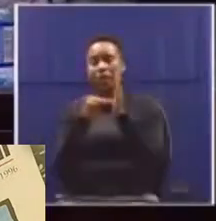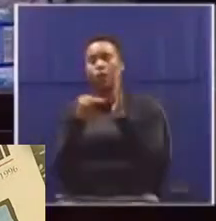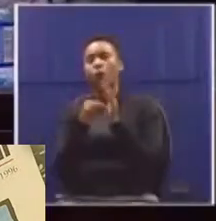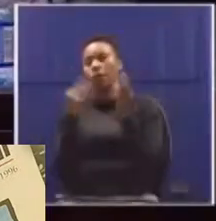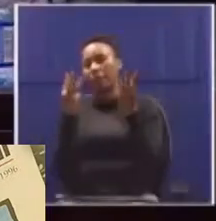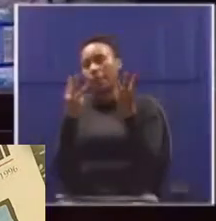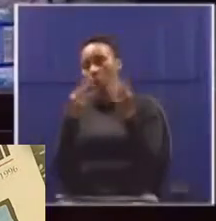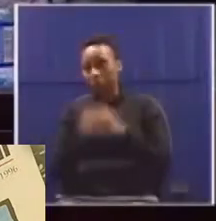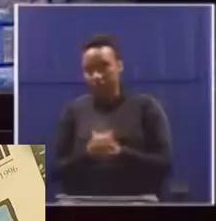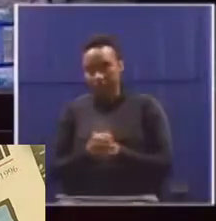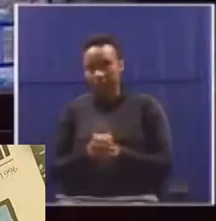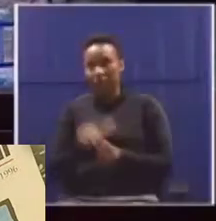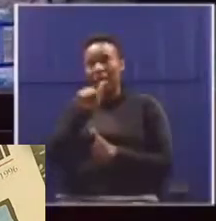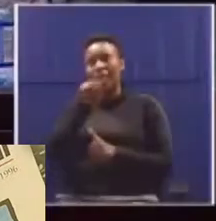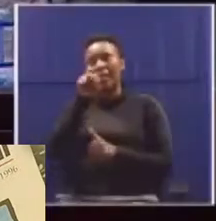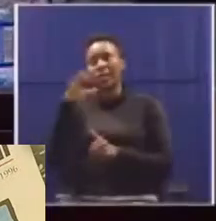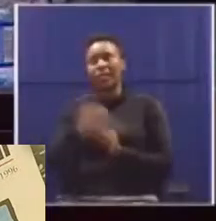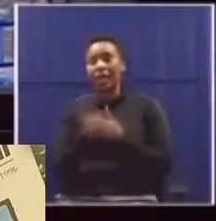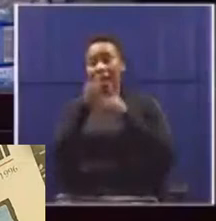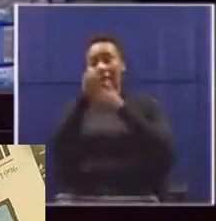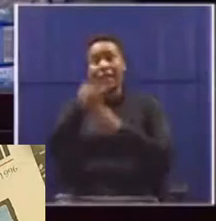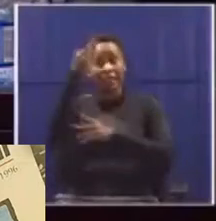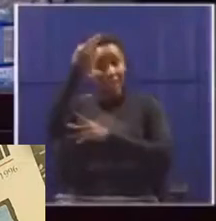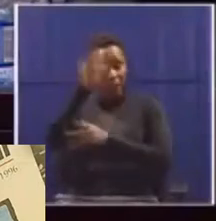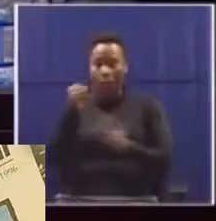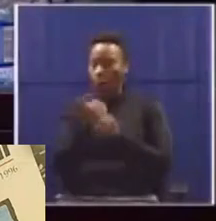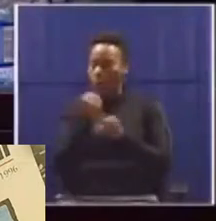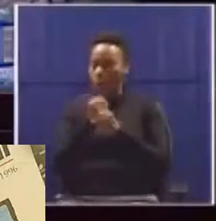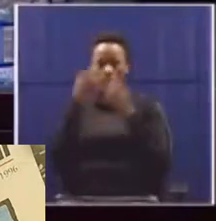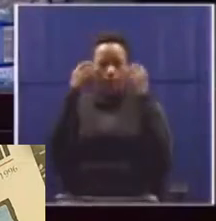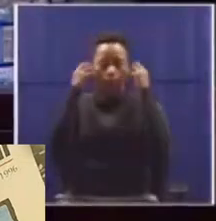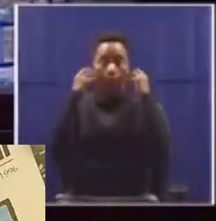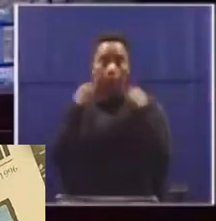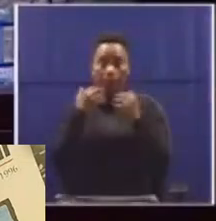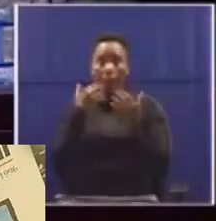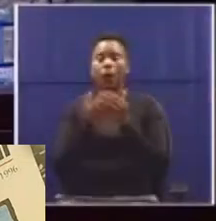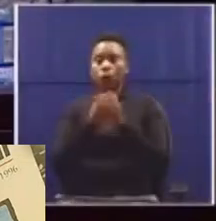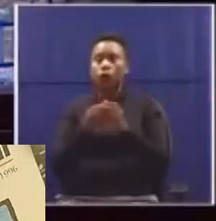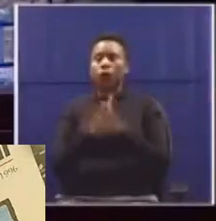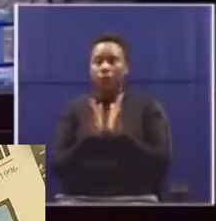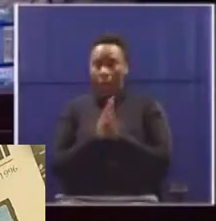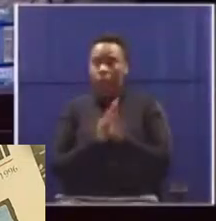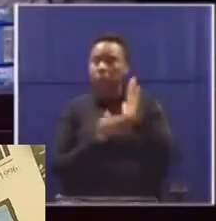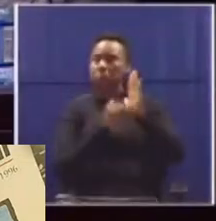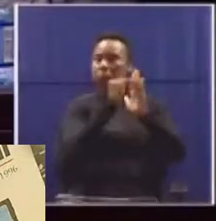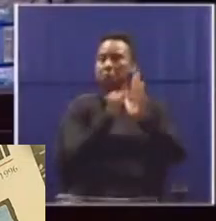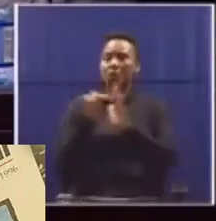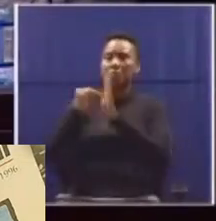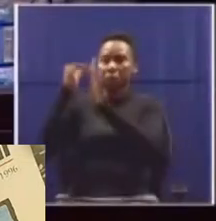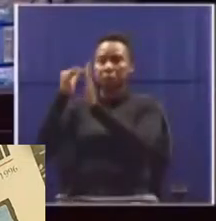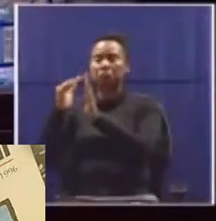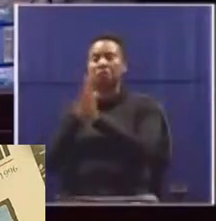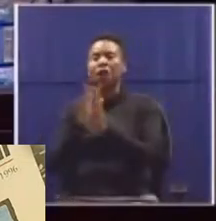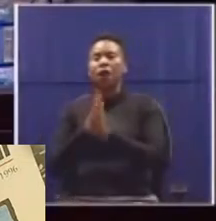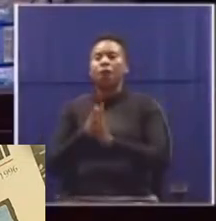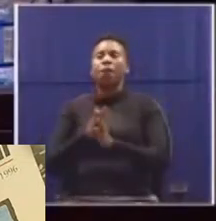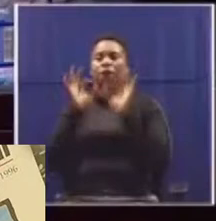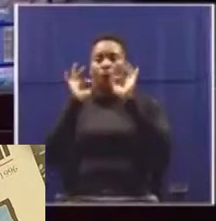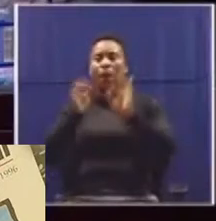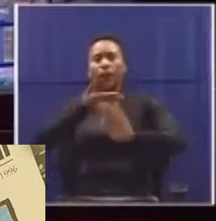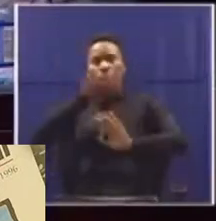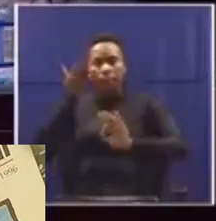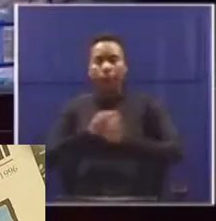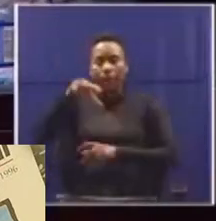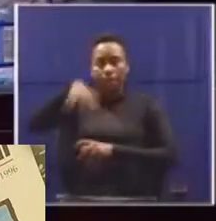the Ancilla government is working hard to upgrade all informal settlements around the country we are no